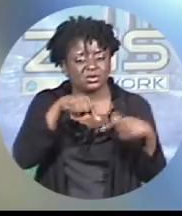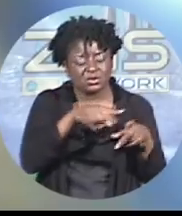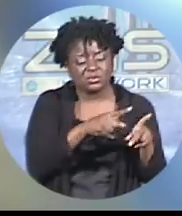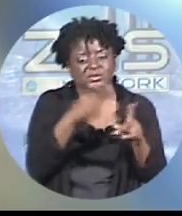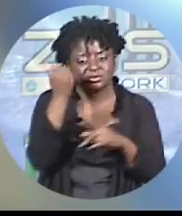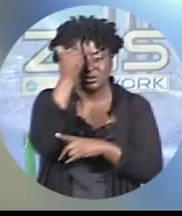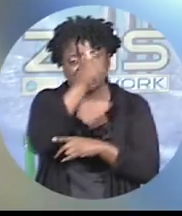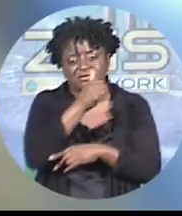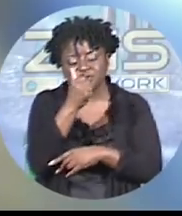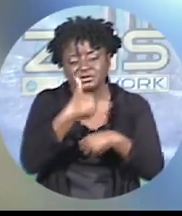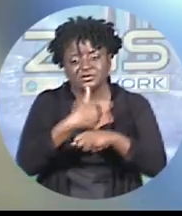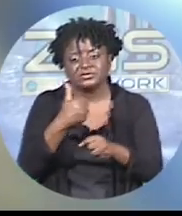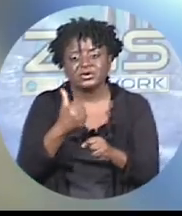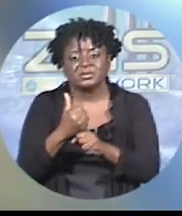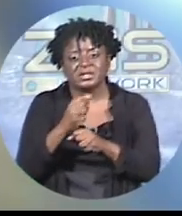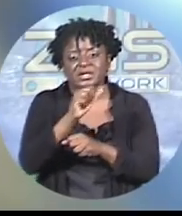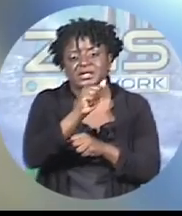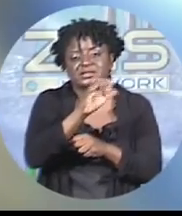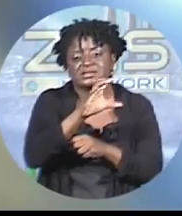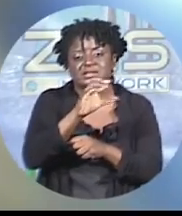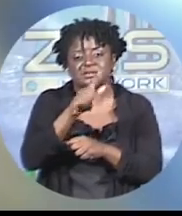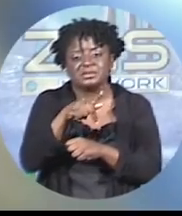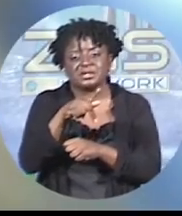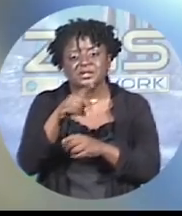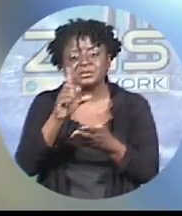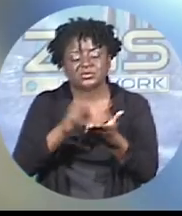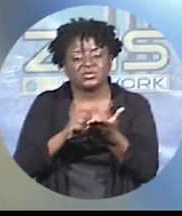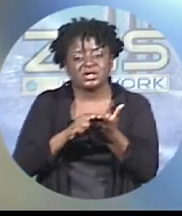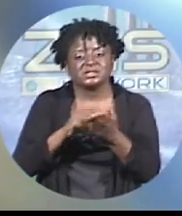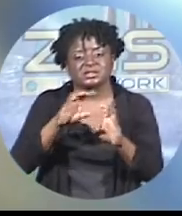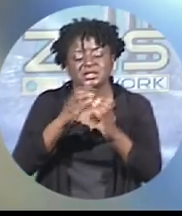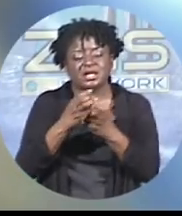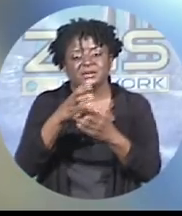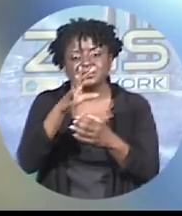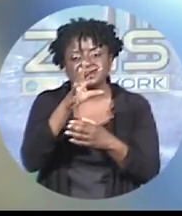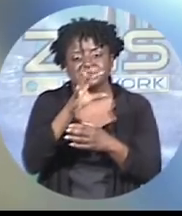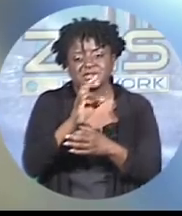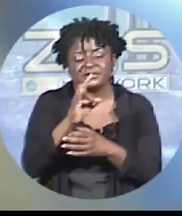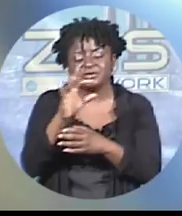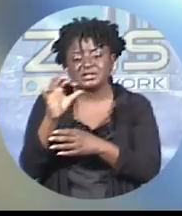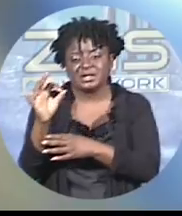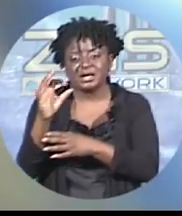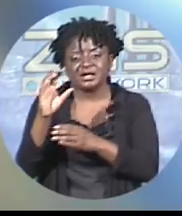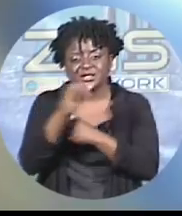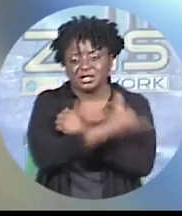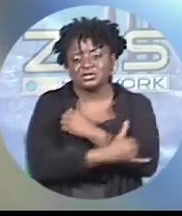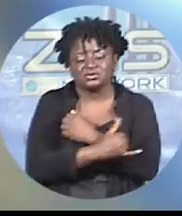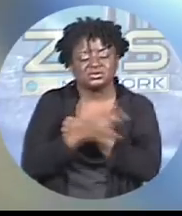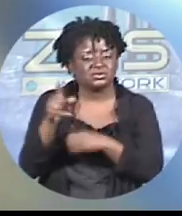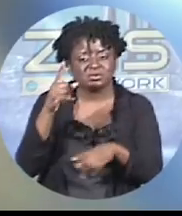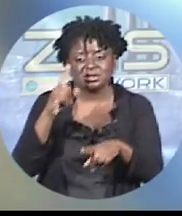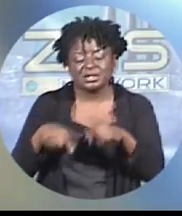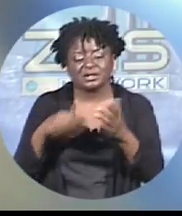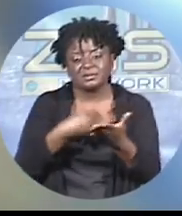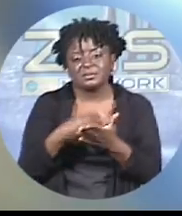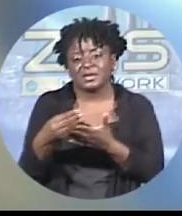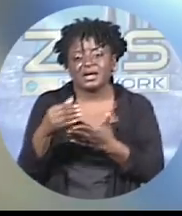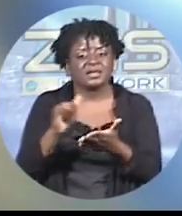Africa, forming the ACP Press Clubs Federation, 79 countries, you can't buy that